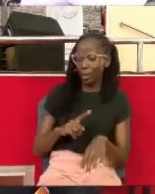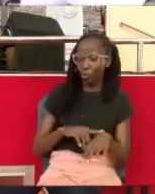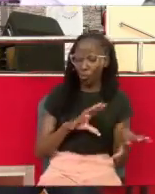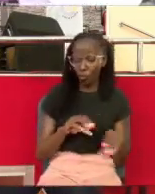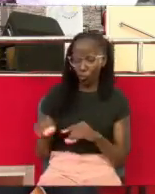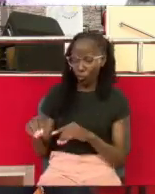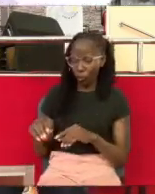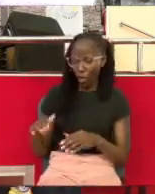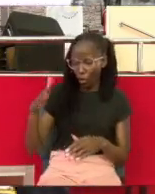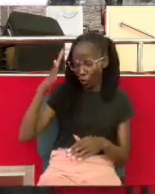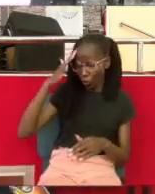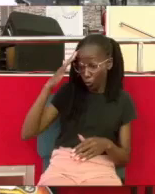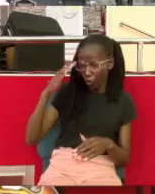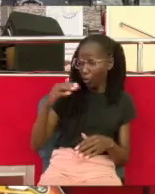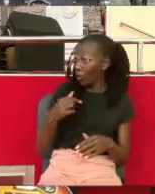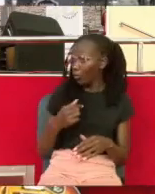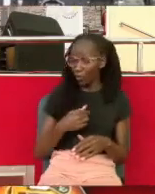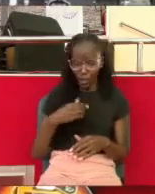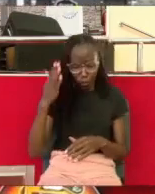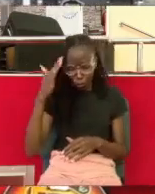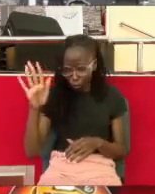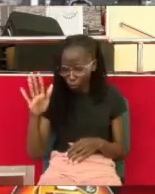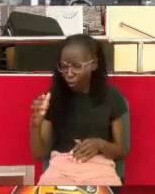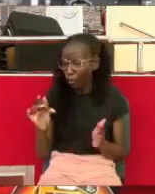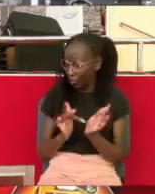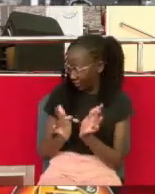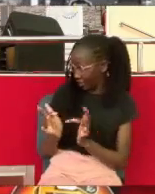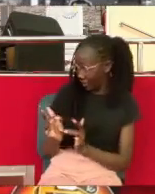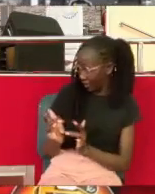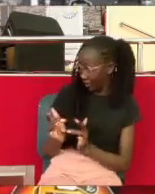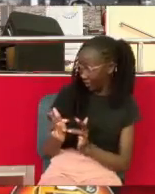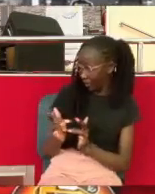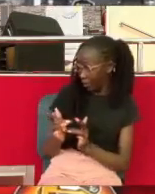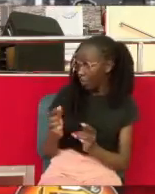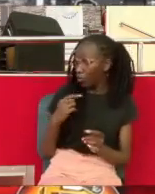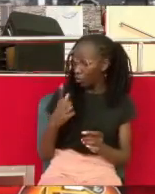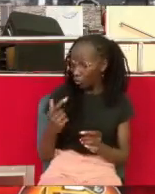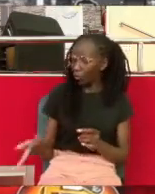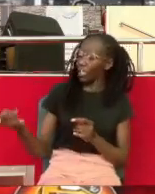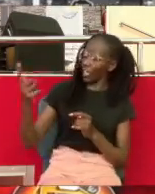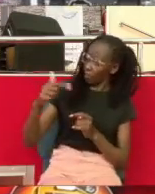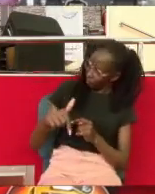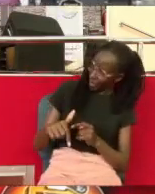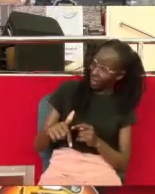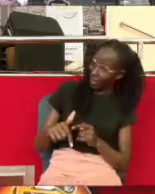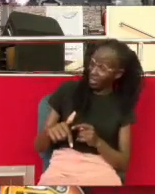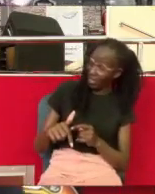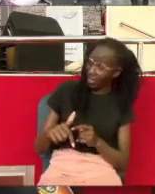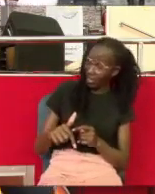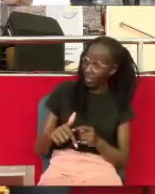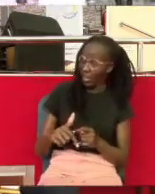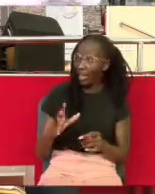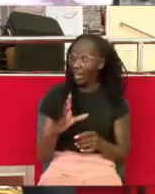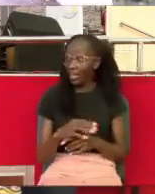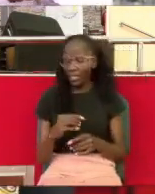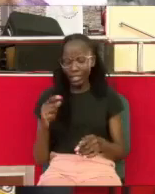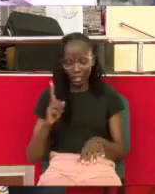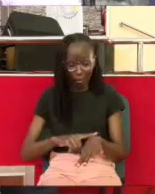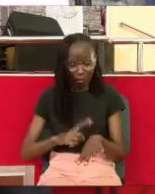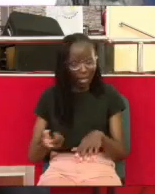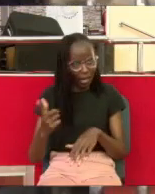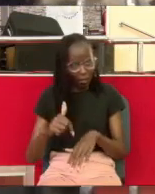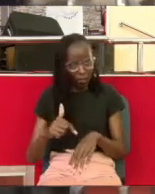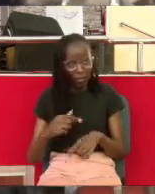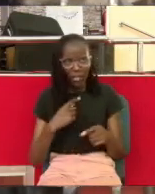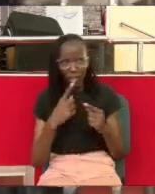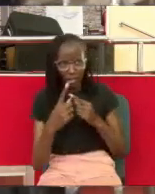there may be much more in this person. And so he came back. And upon coming, he was